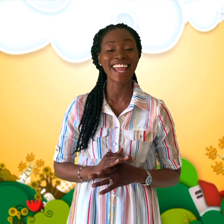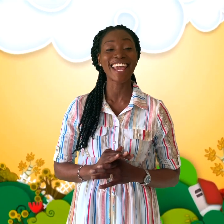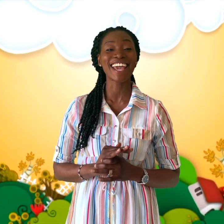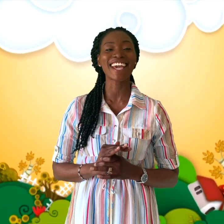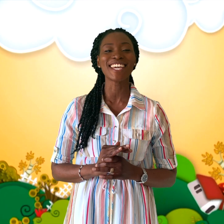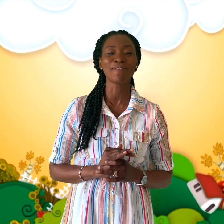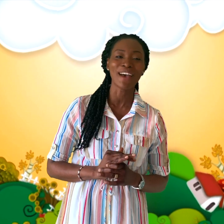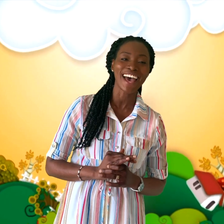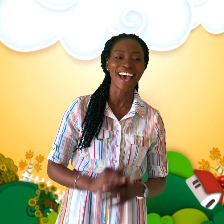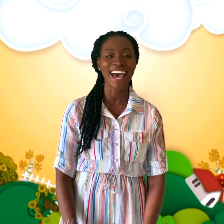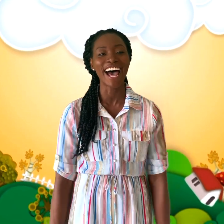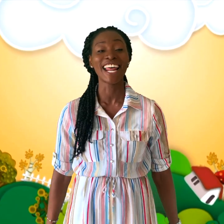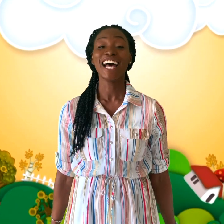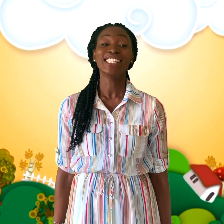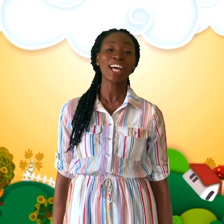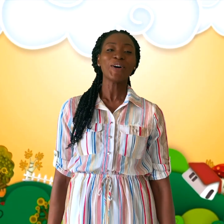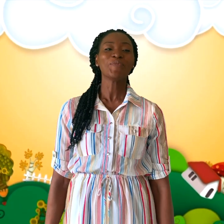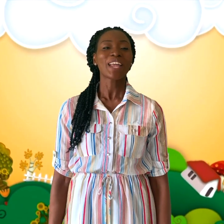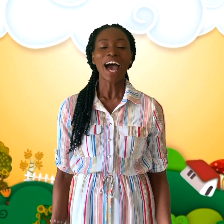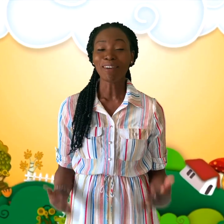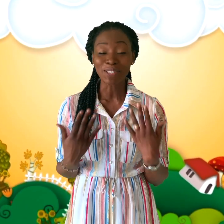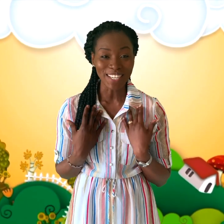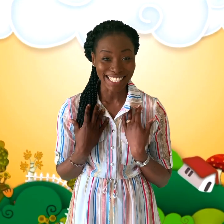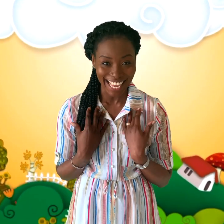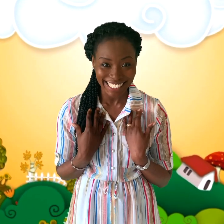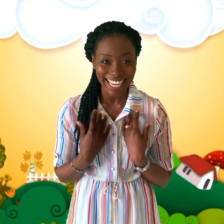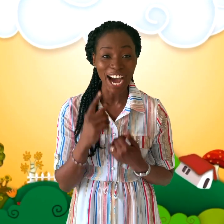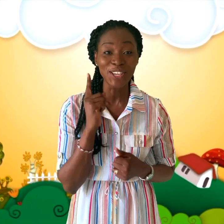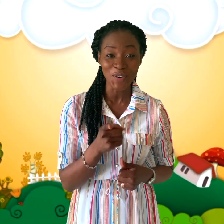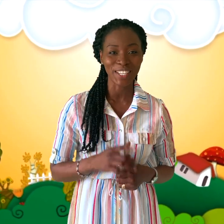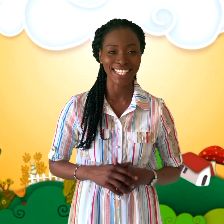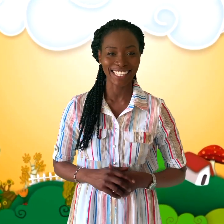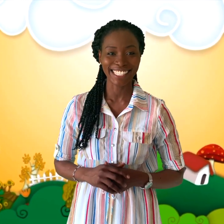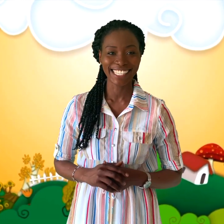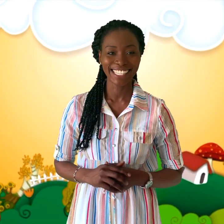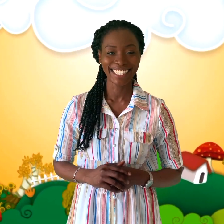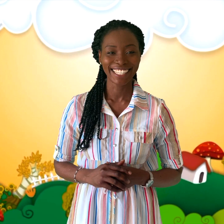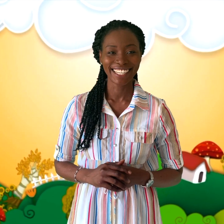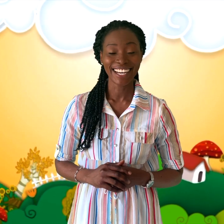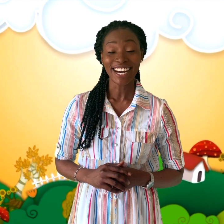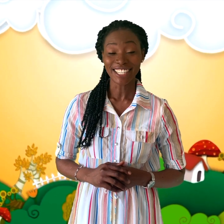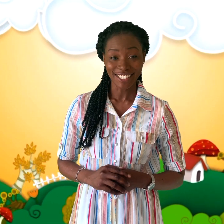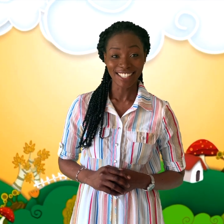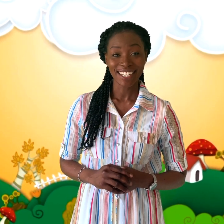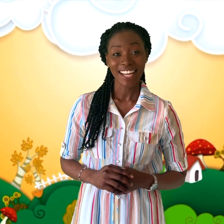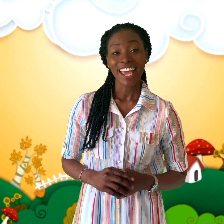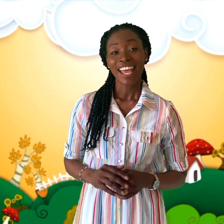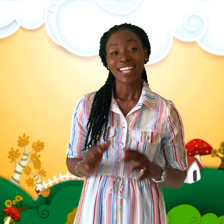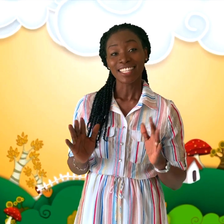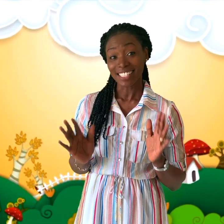Amen. Amen. So, I'm so excited. Are you excited?